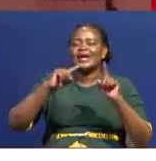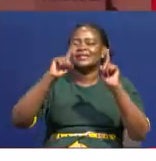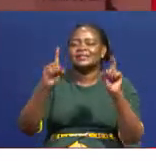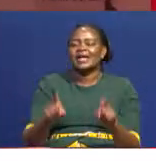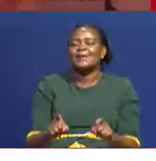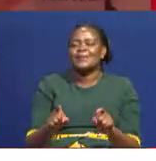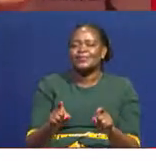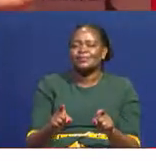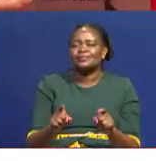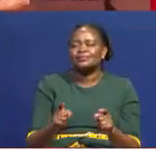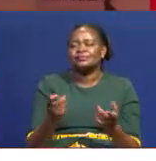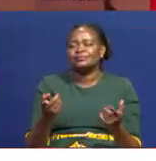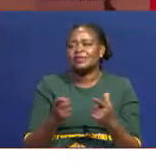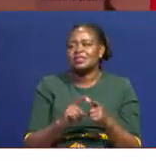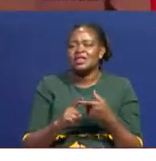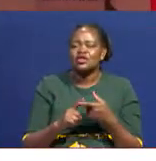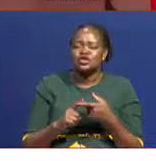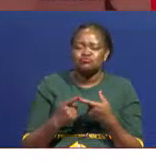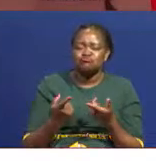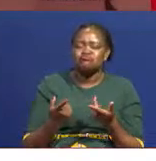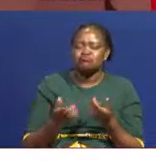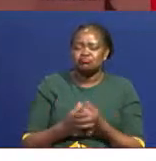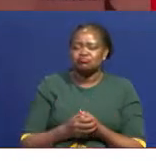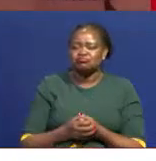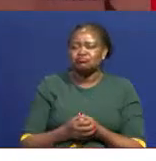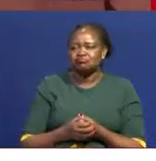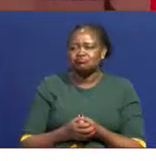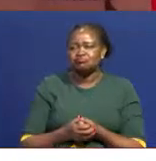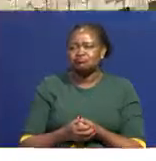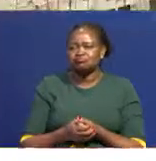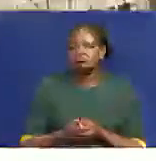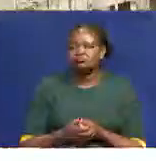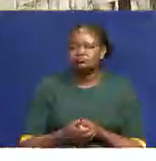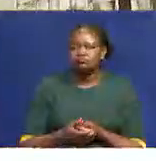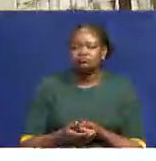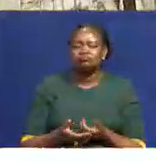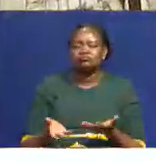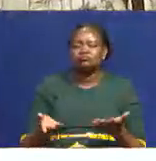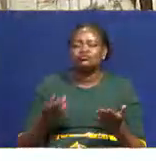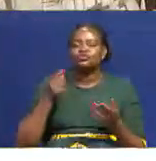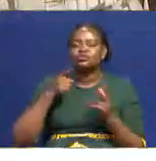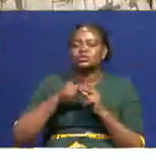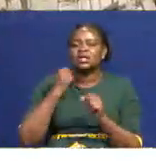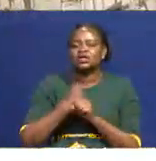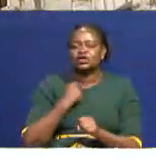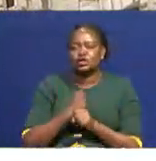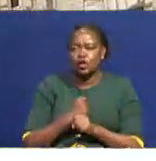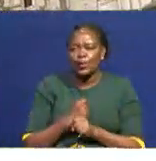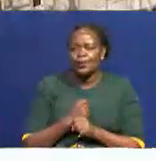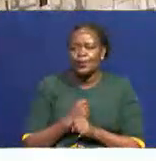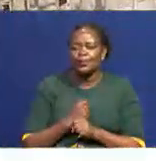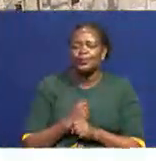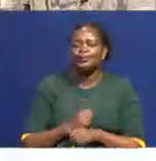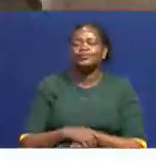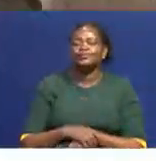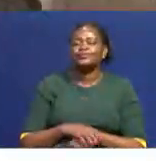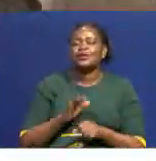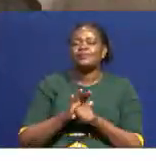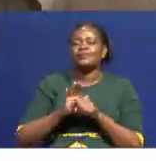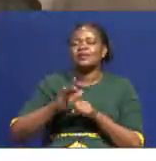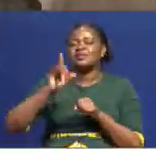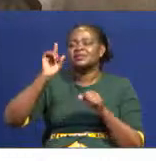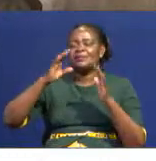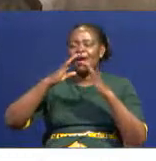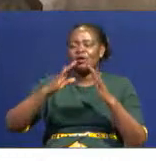mutihani, mawe uweke kabiro ikiingia unapita. Currently, over 100,000 affordable housing units are